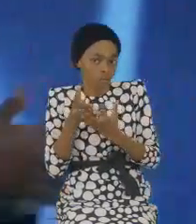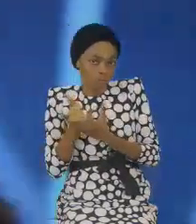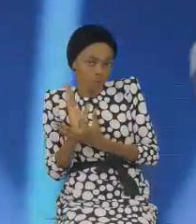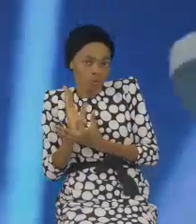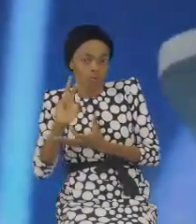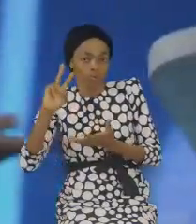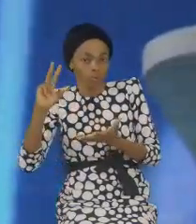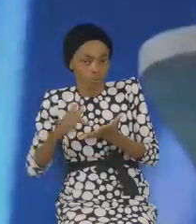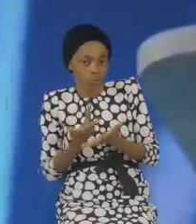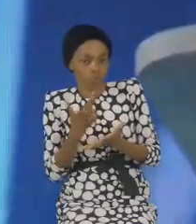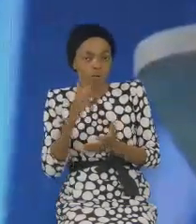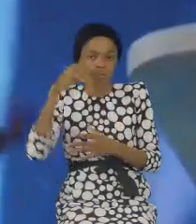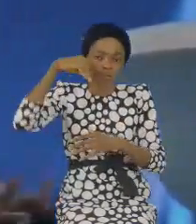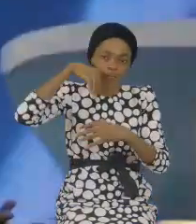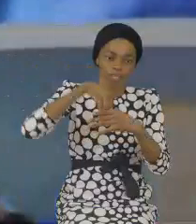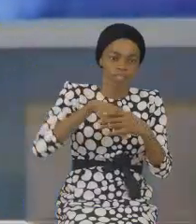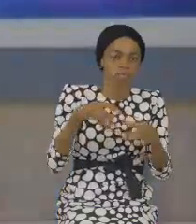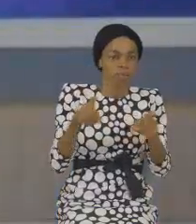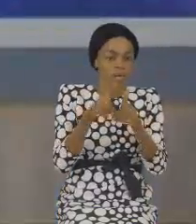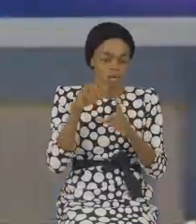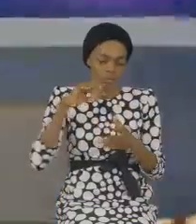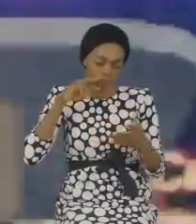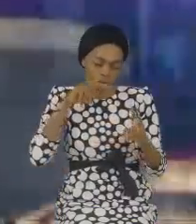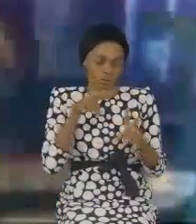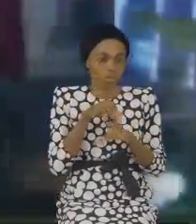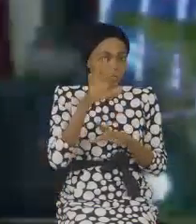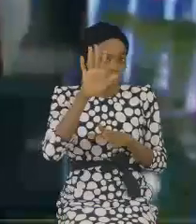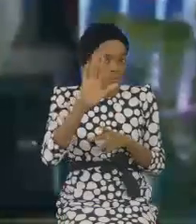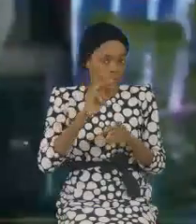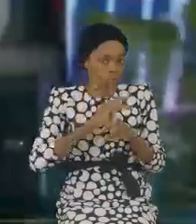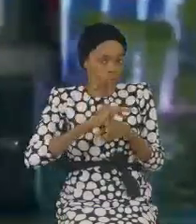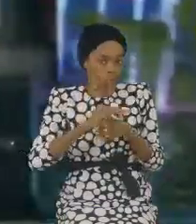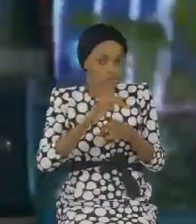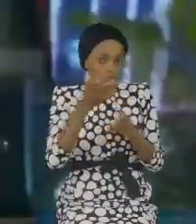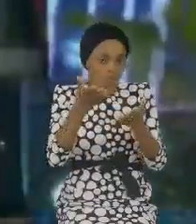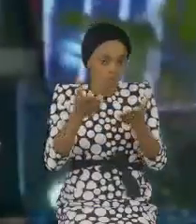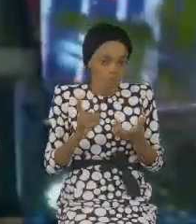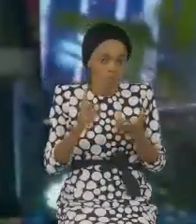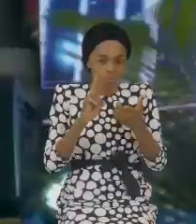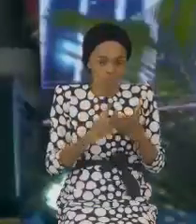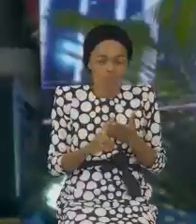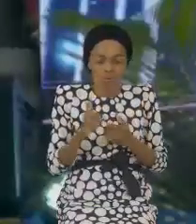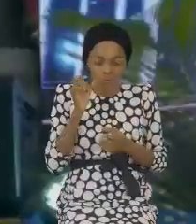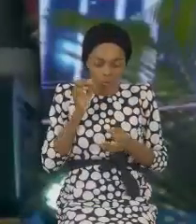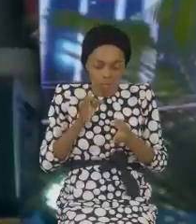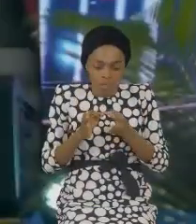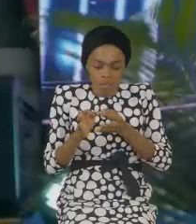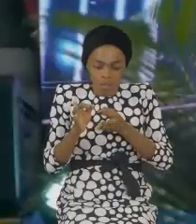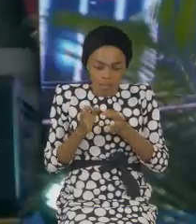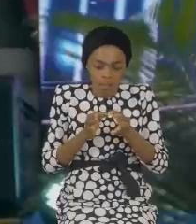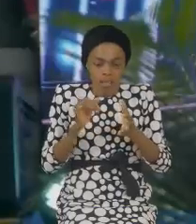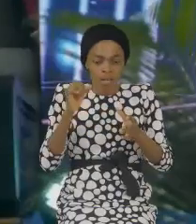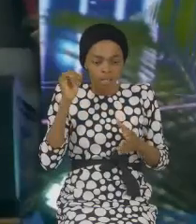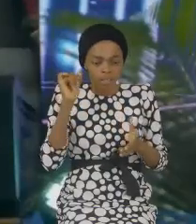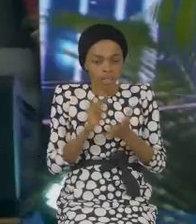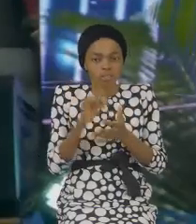third one, into. And as you look at your ministry, you want to emphasize that to yourself. And you want